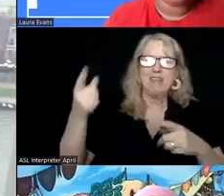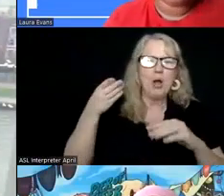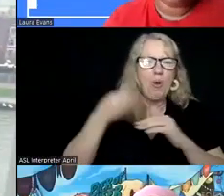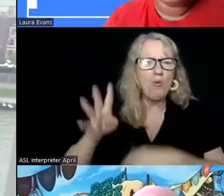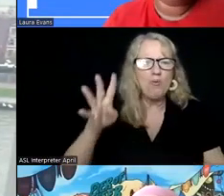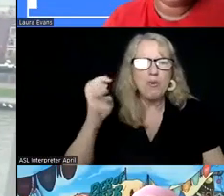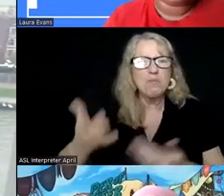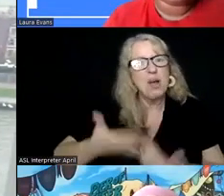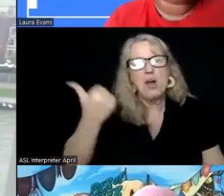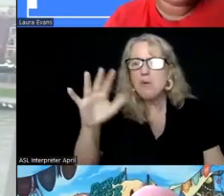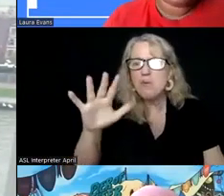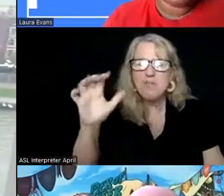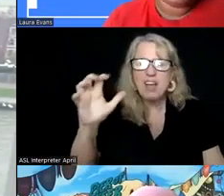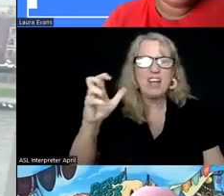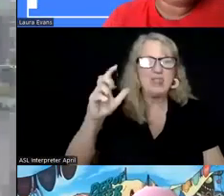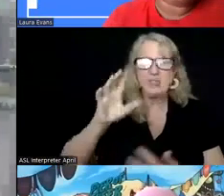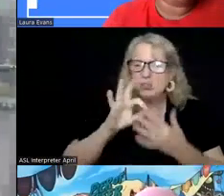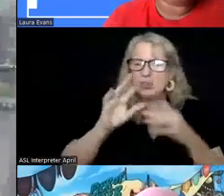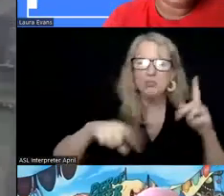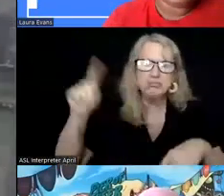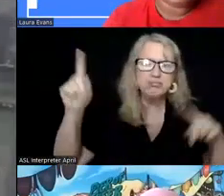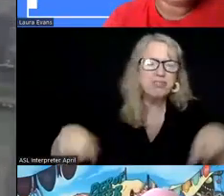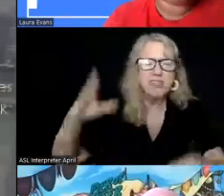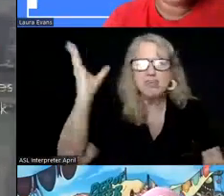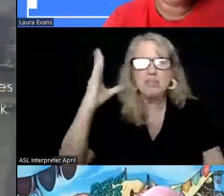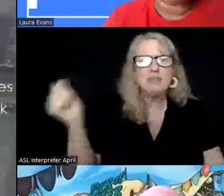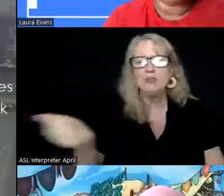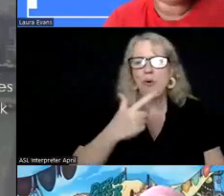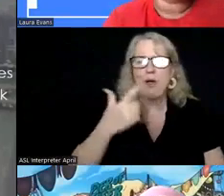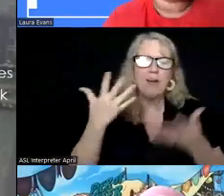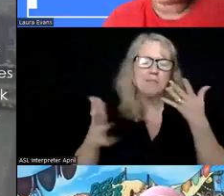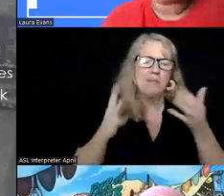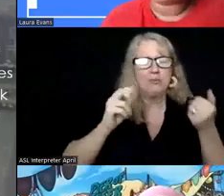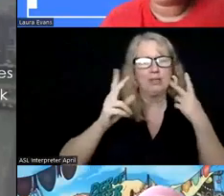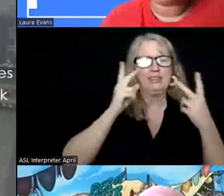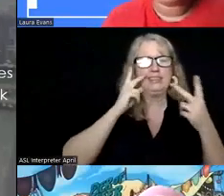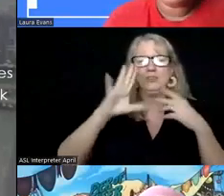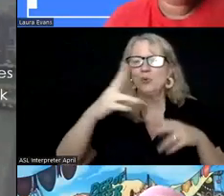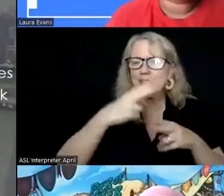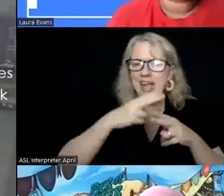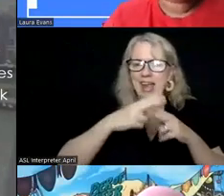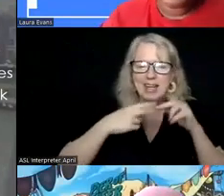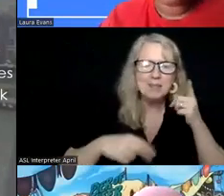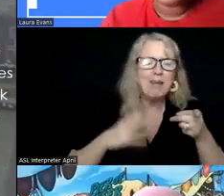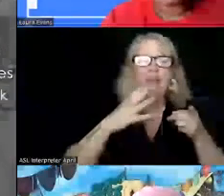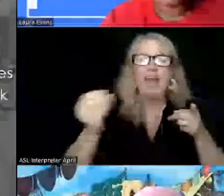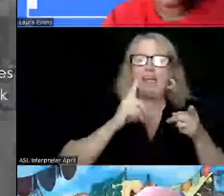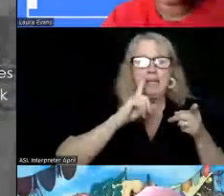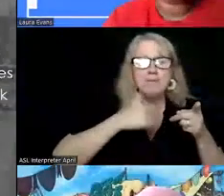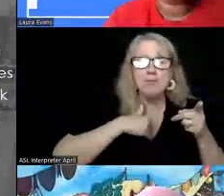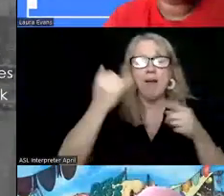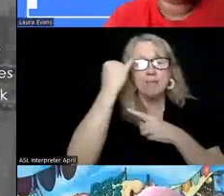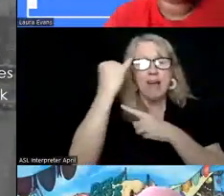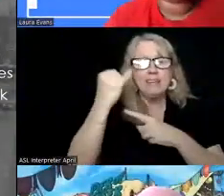close to 500 unique speakers. You all may see your names here, but if you have an